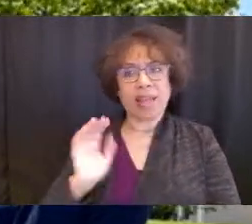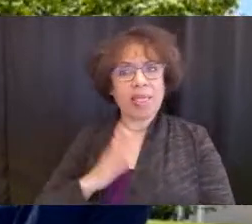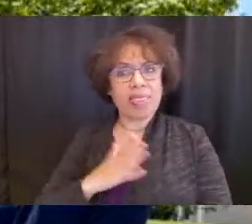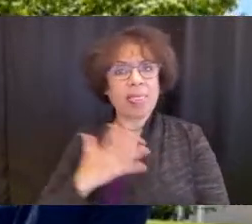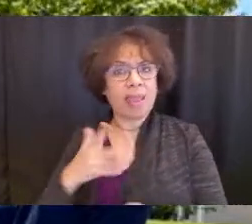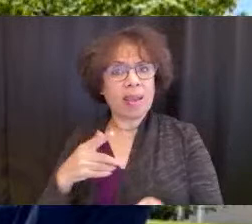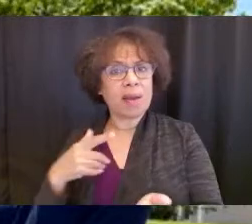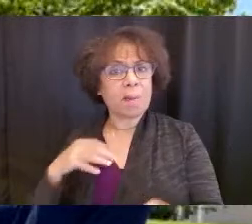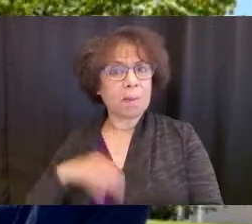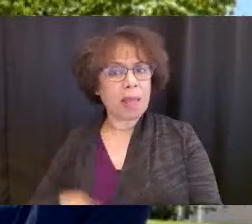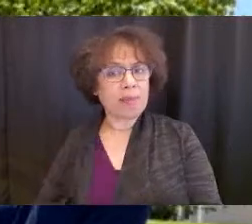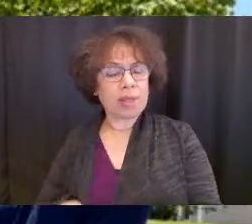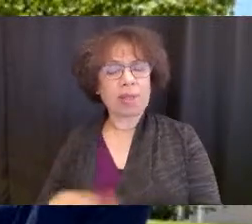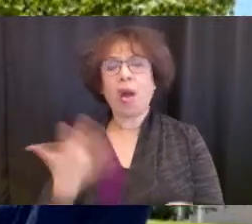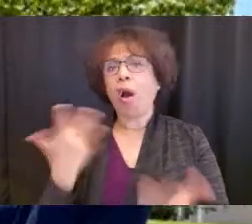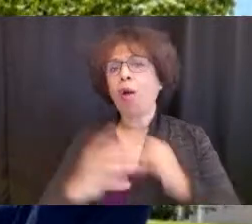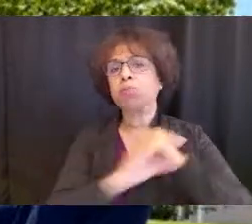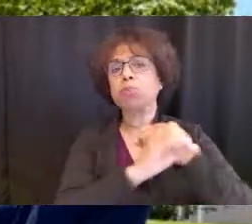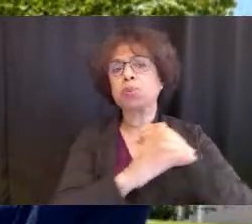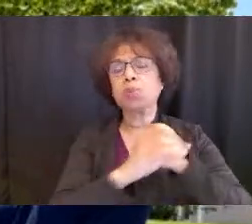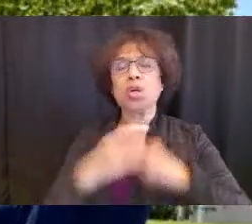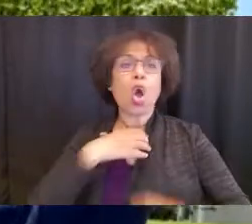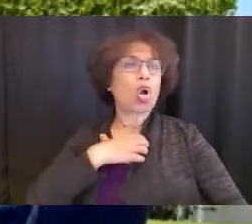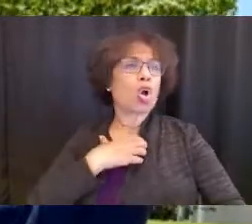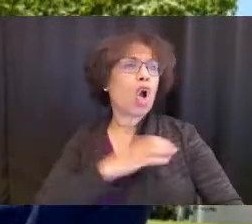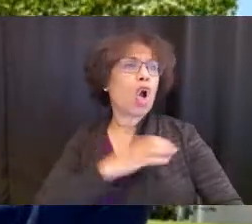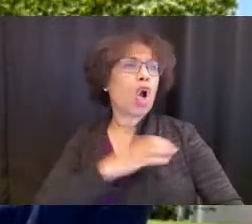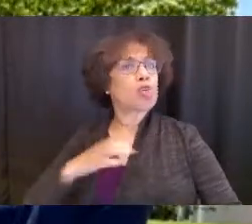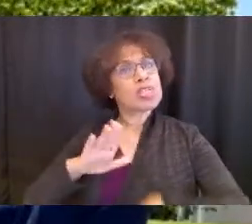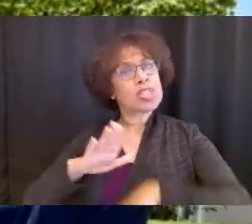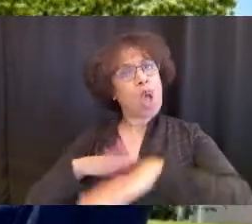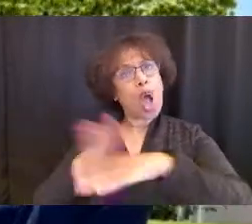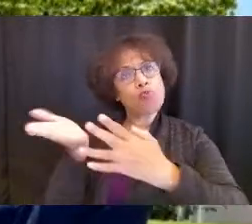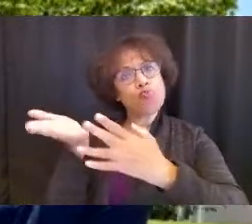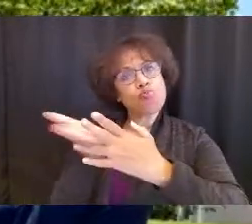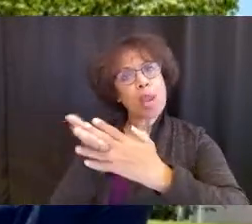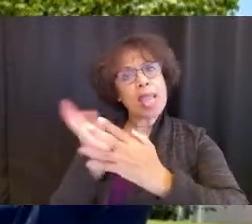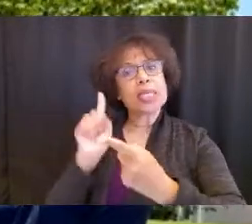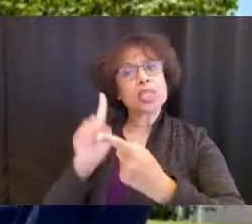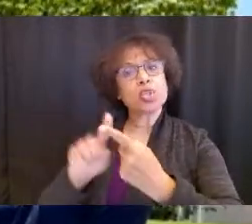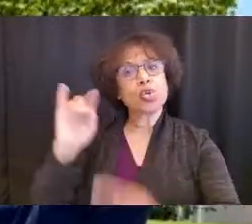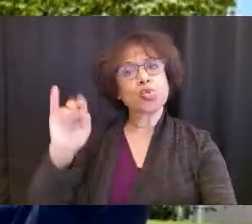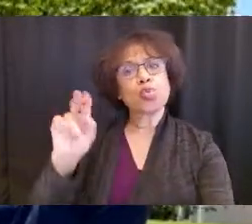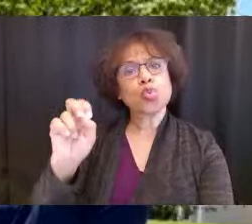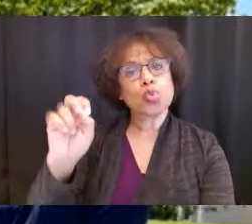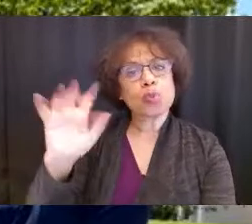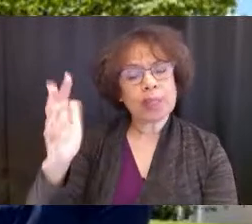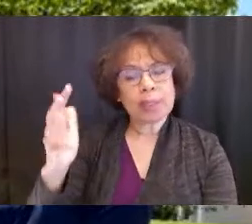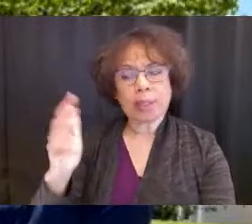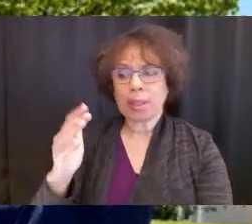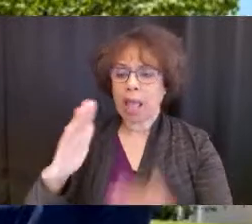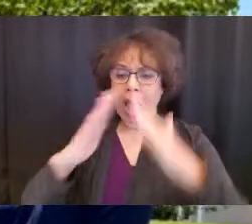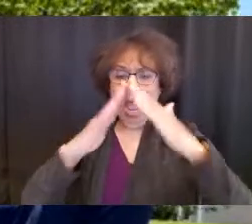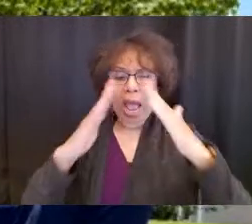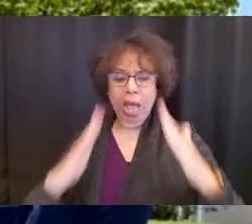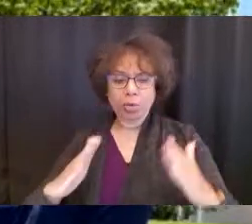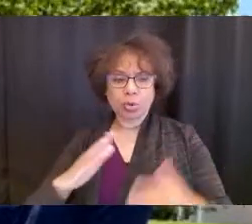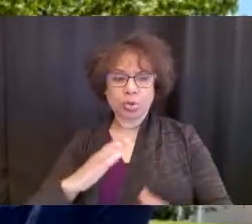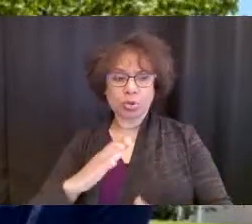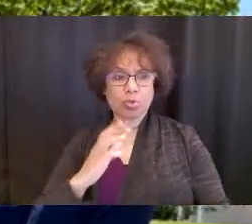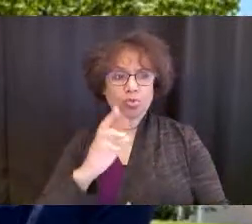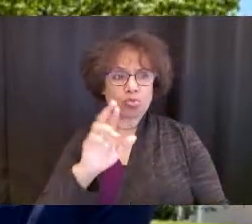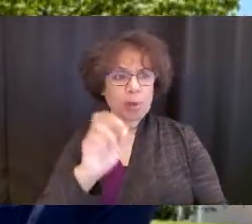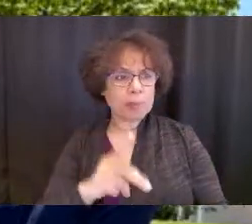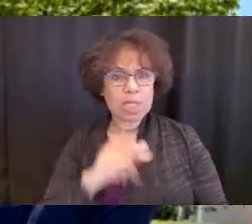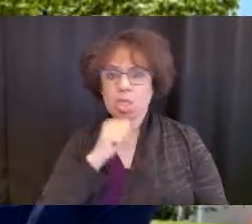clearly see, although the media has said that Congress is on break until June 5th, House Democrats are not taking a single day off